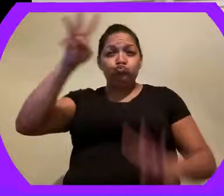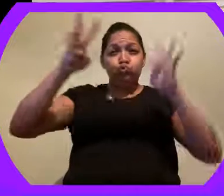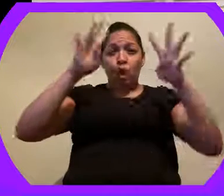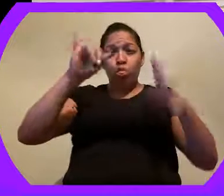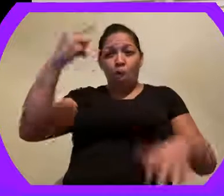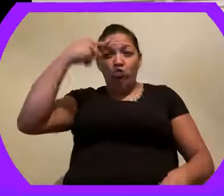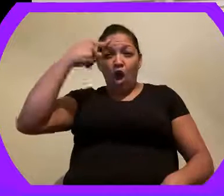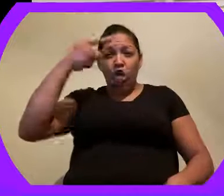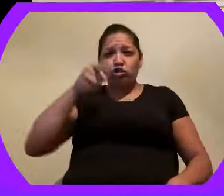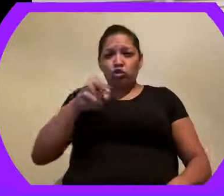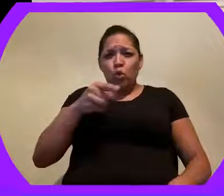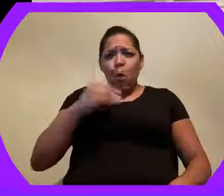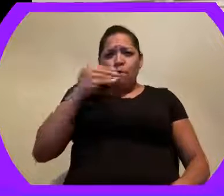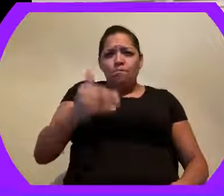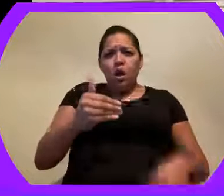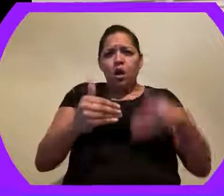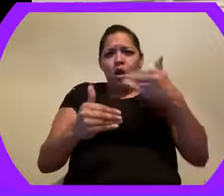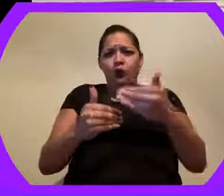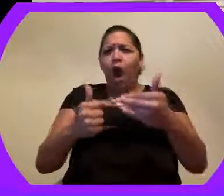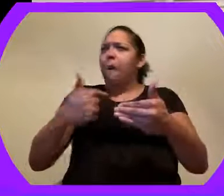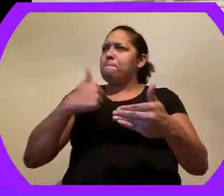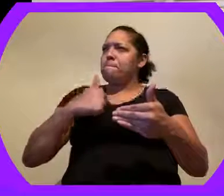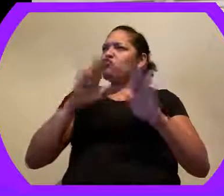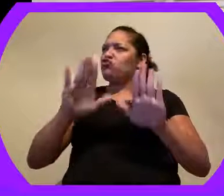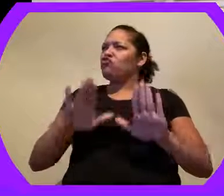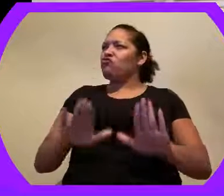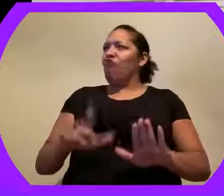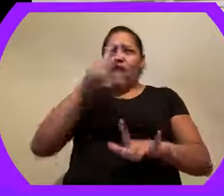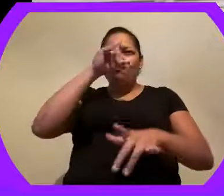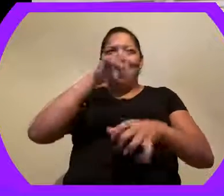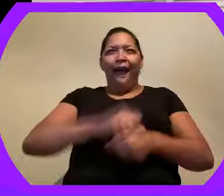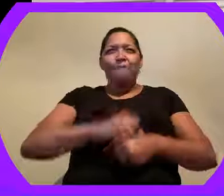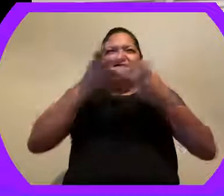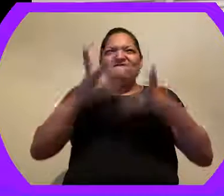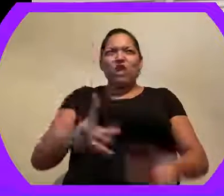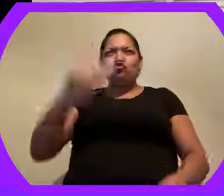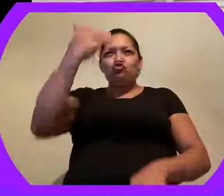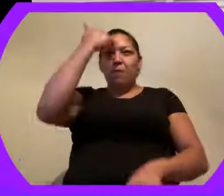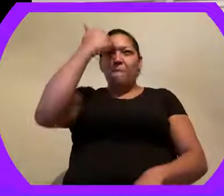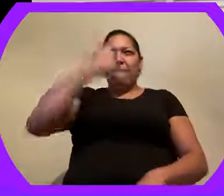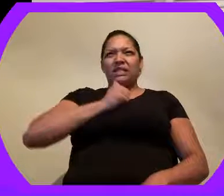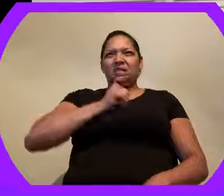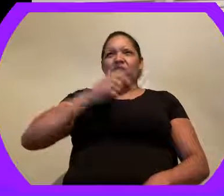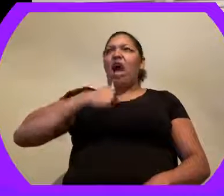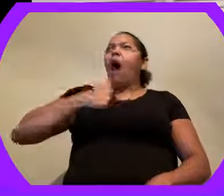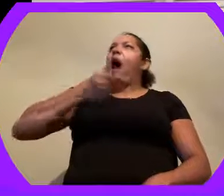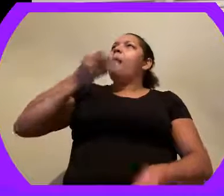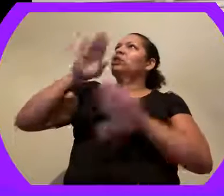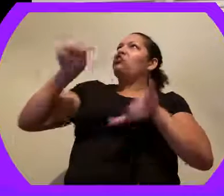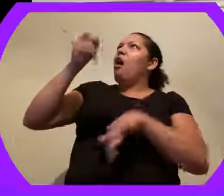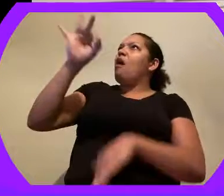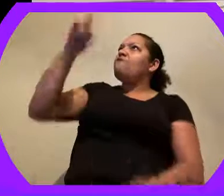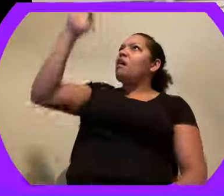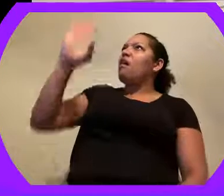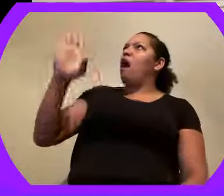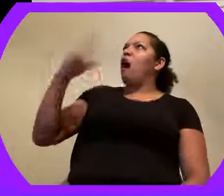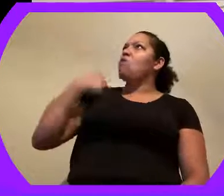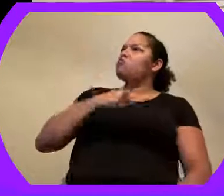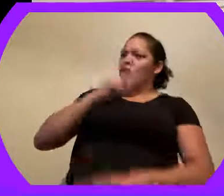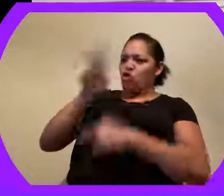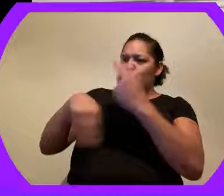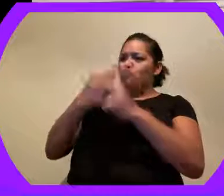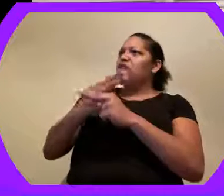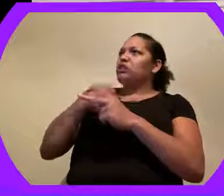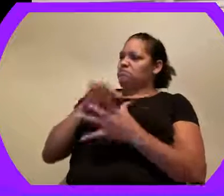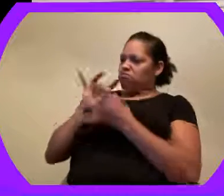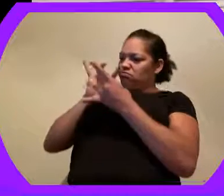choose thoughts like this and create thoughts like this and step into our greatness every single day as a habit, as a way of being, as a way of reminding ourselves that we are a child of God,